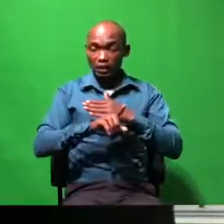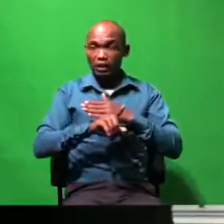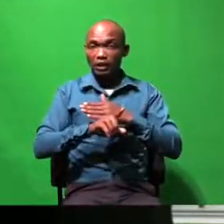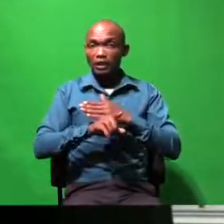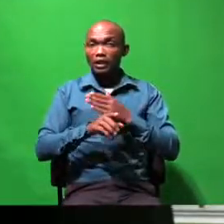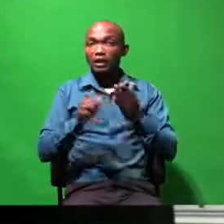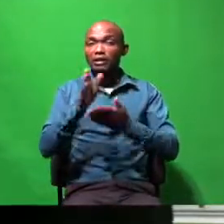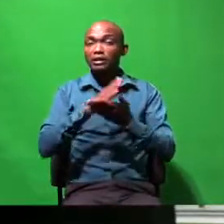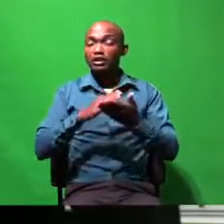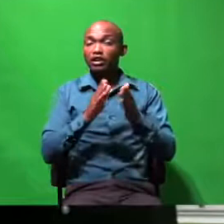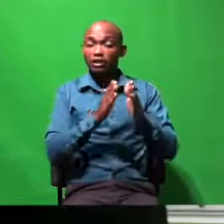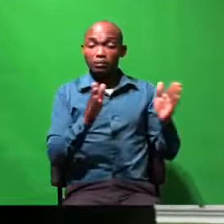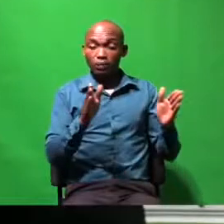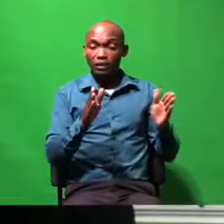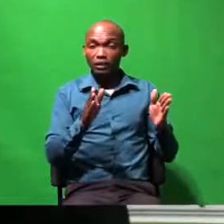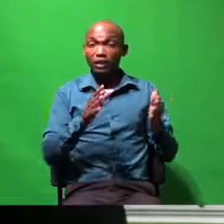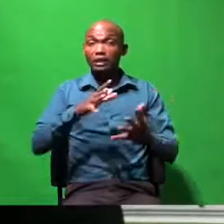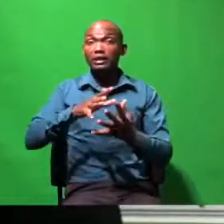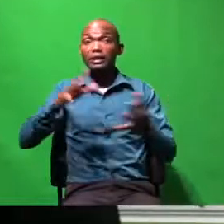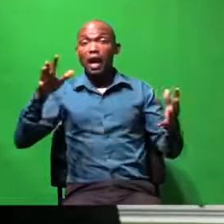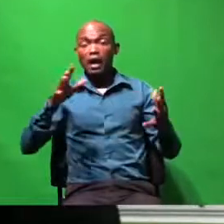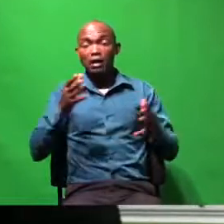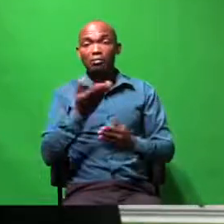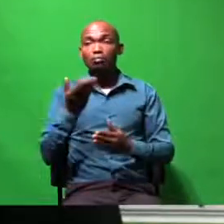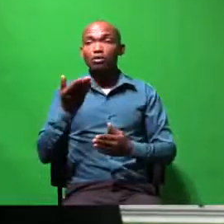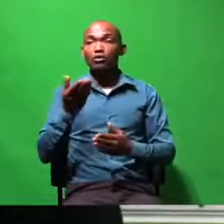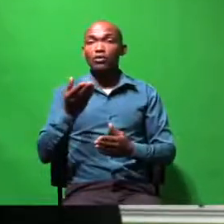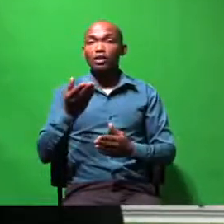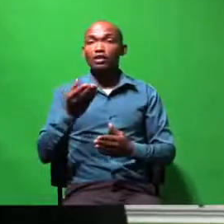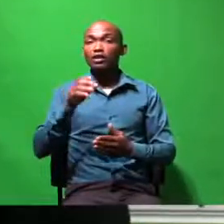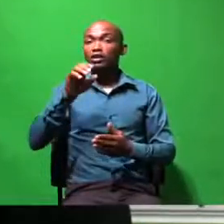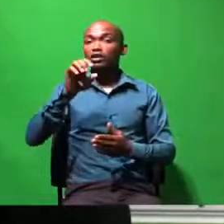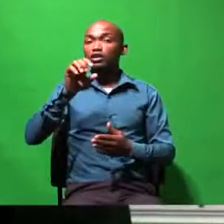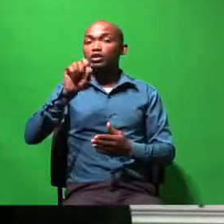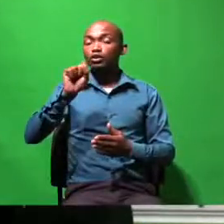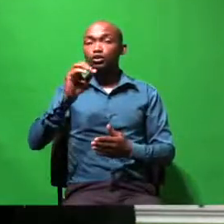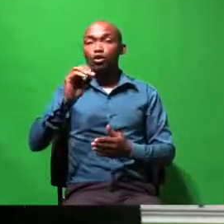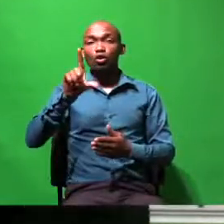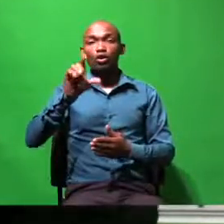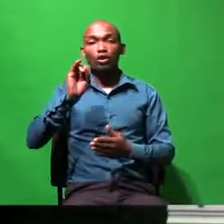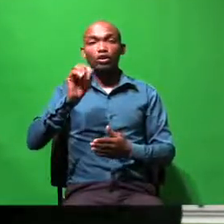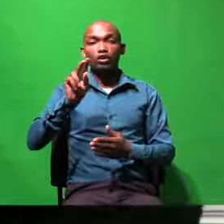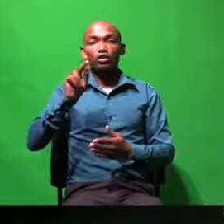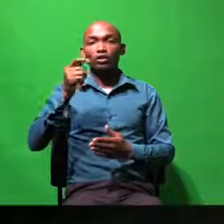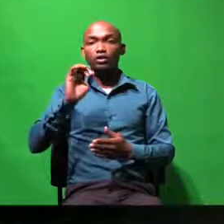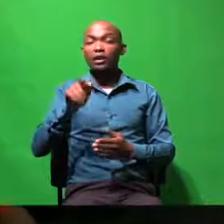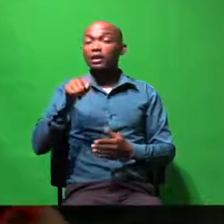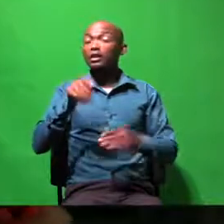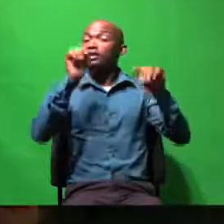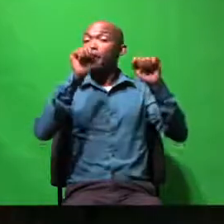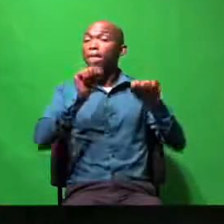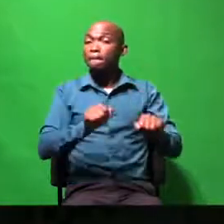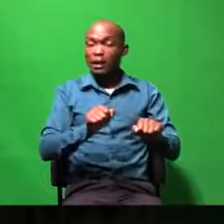interstitial space is higher compared to the concentration of solutes in the tissue cell. So this